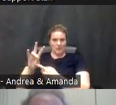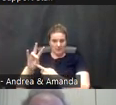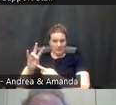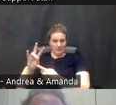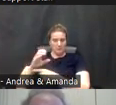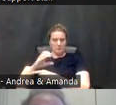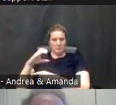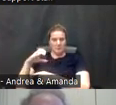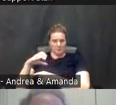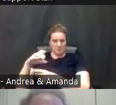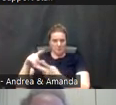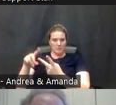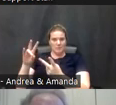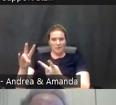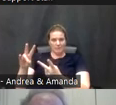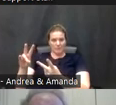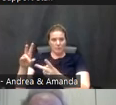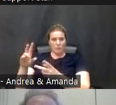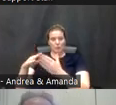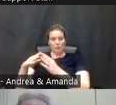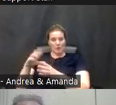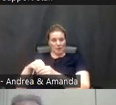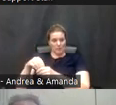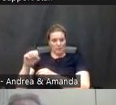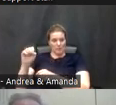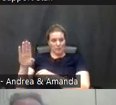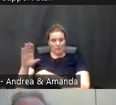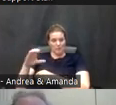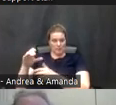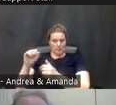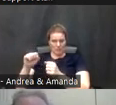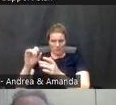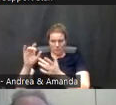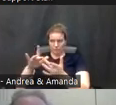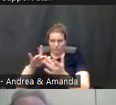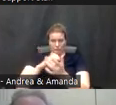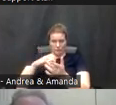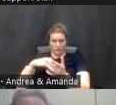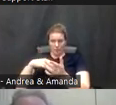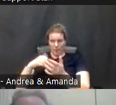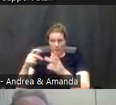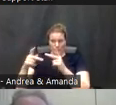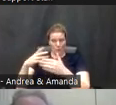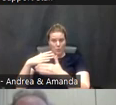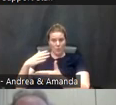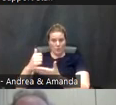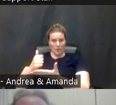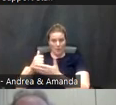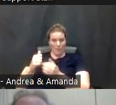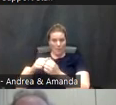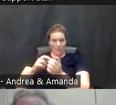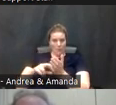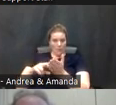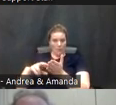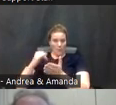seven people on the community engagement subcommittee. Can we reach out to the rest of the commission and see if anybody's willing to help us with some of this research if